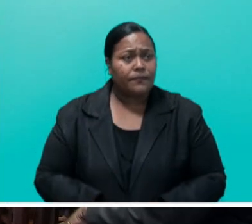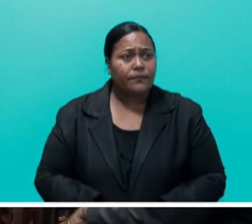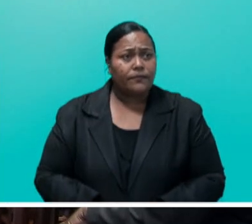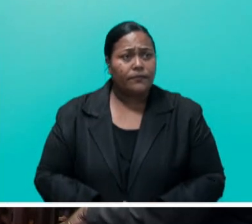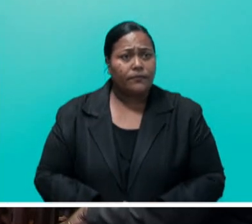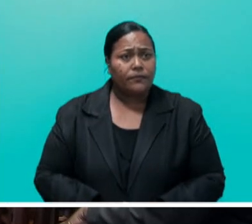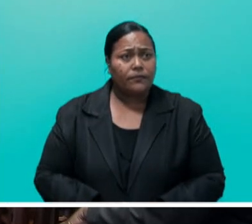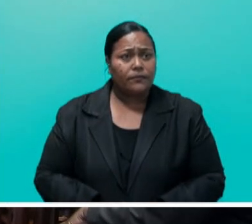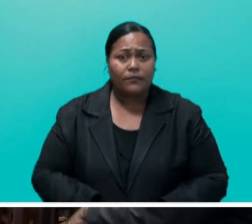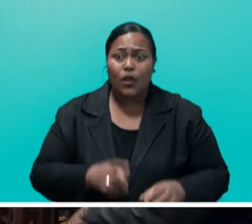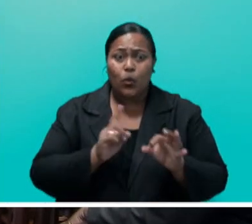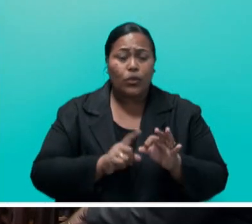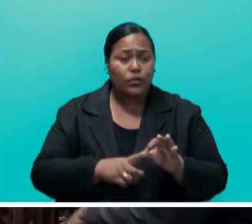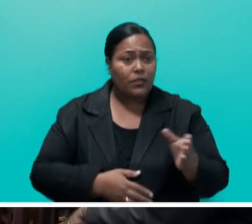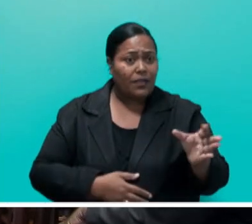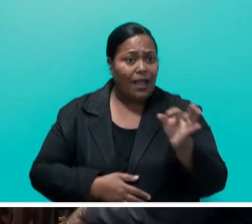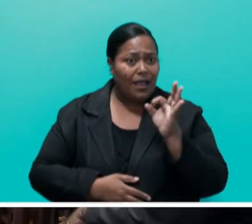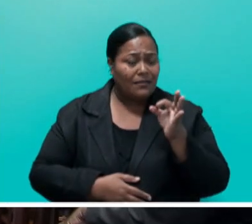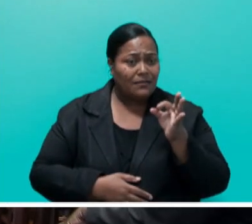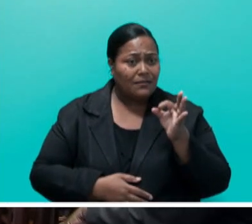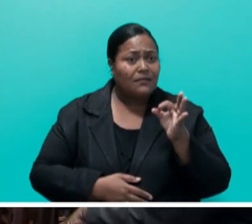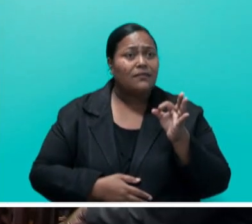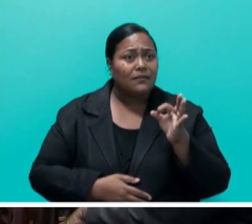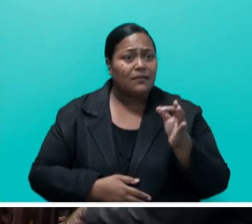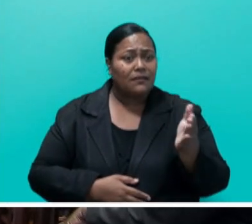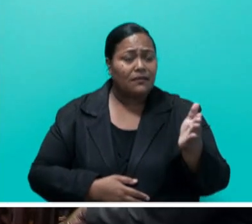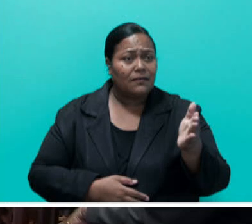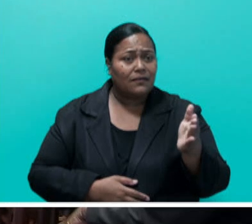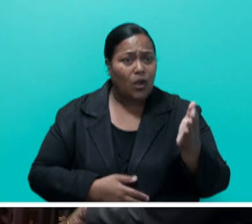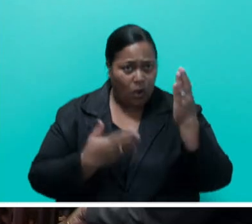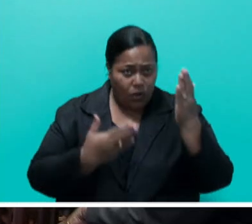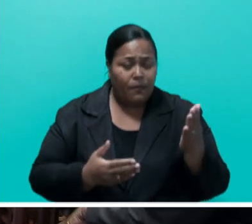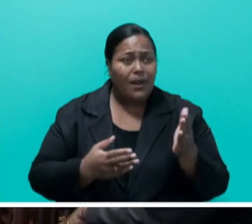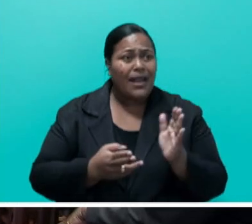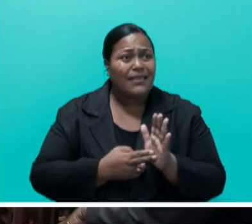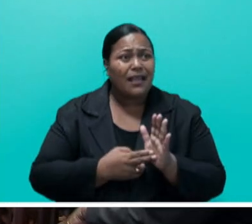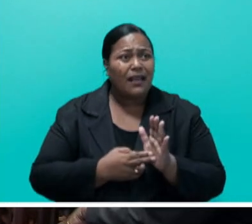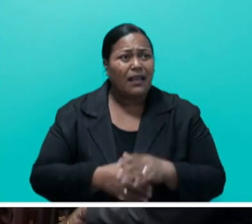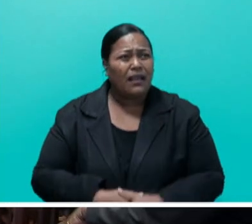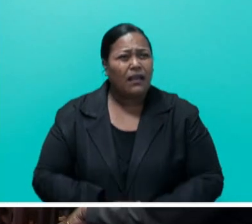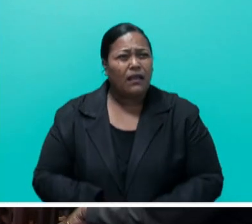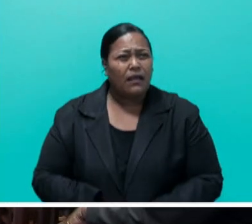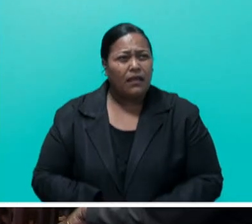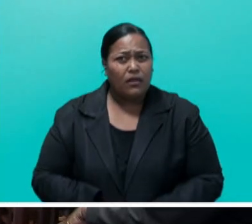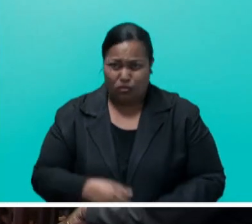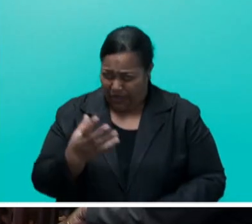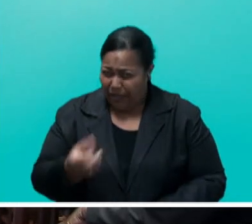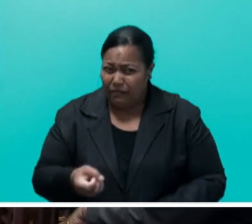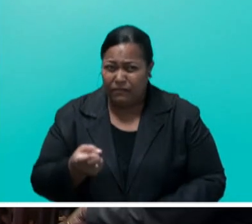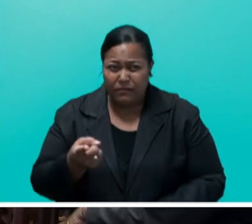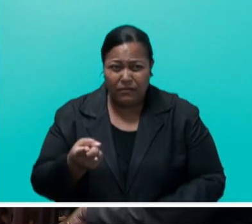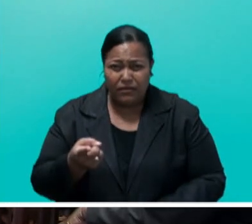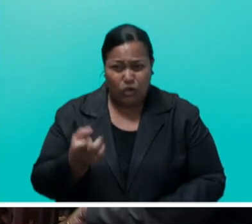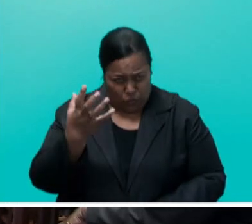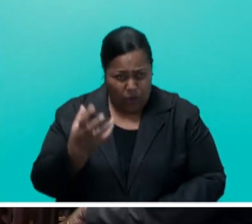of the question that was provided by Honorable Naisa. Are there cartels or,